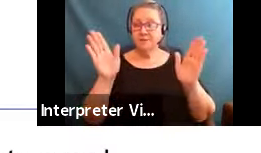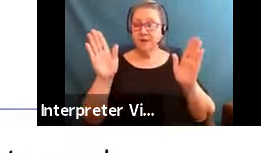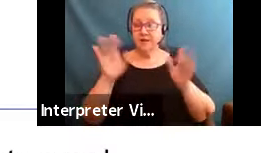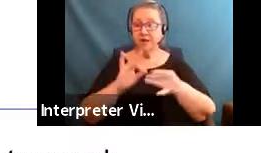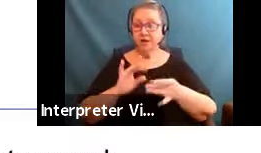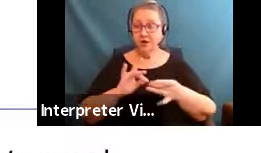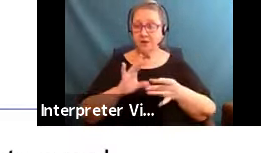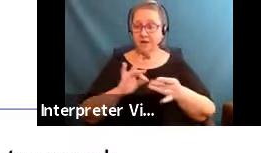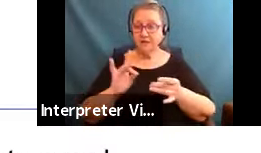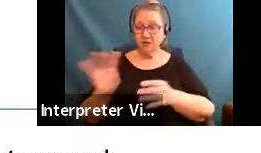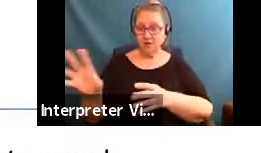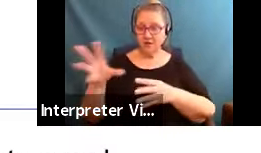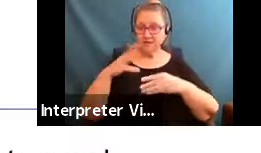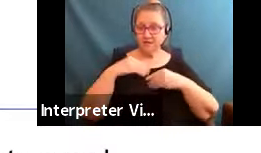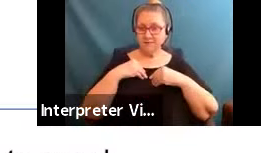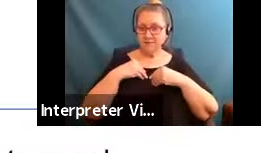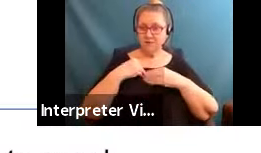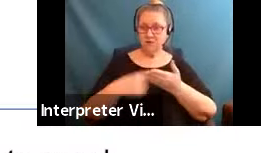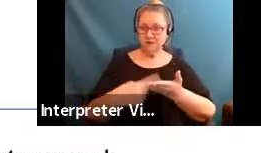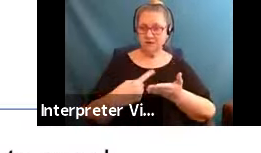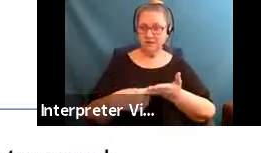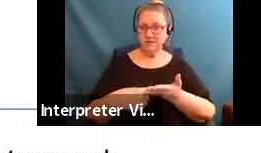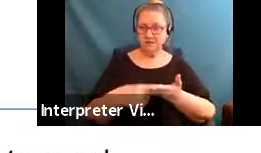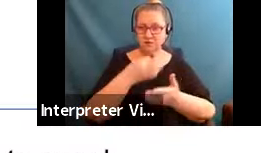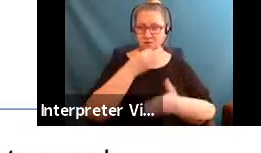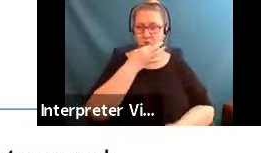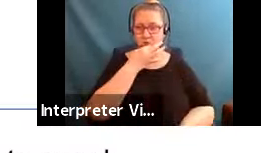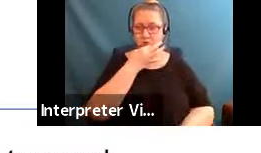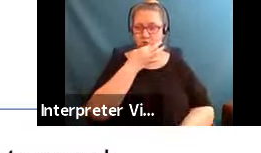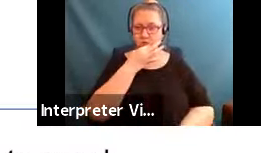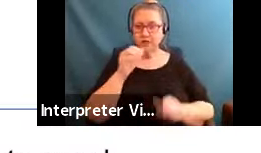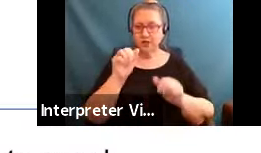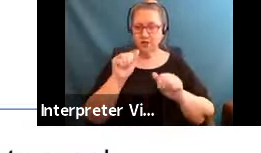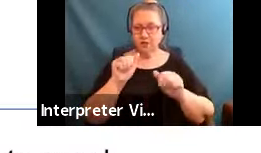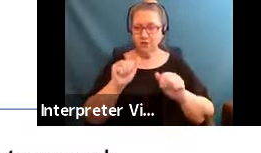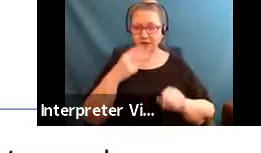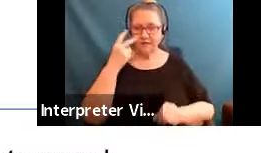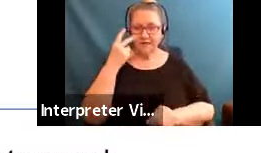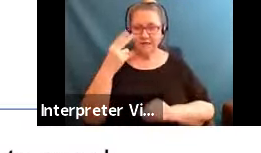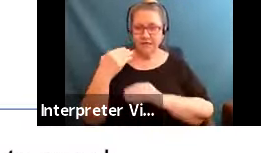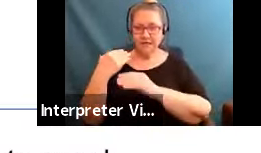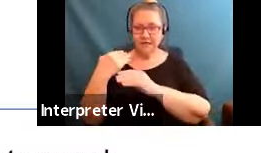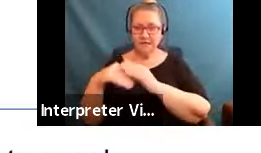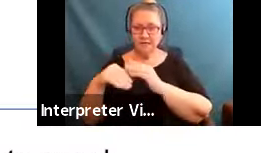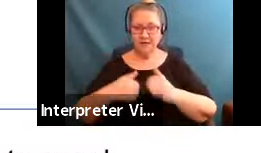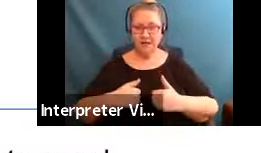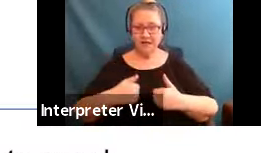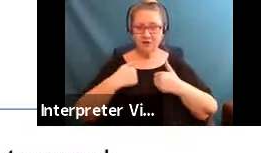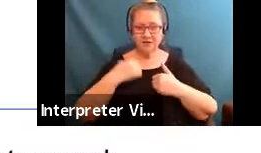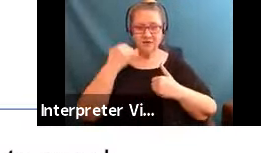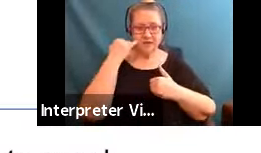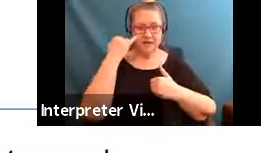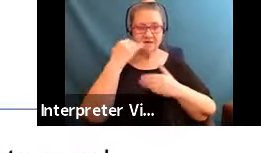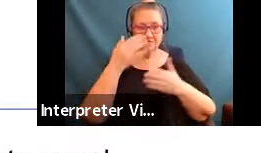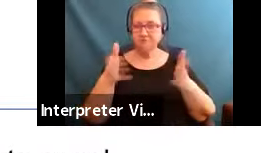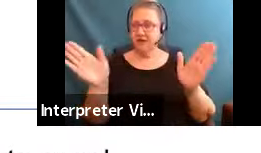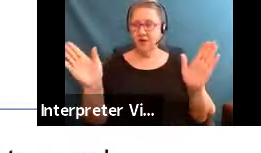taken, and we will discuss it in a few minutes. And you can see the email address there where anyone in the